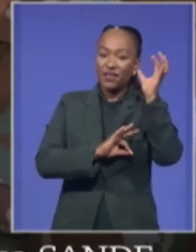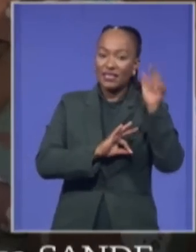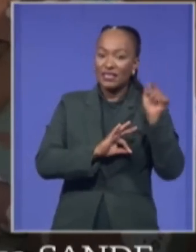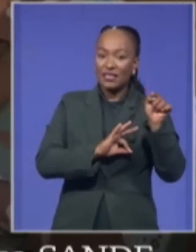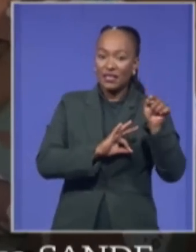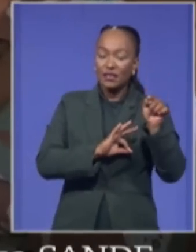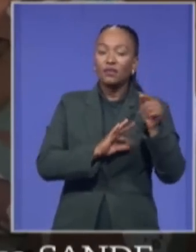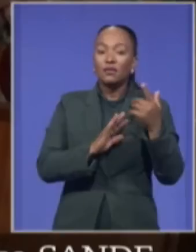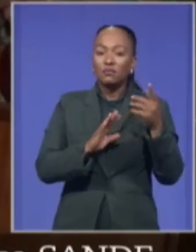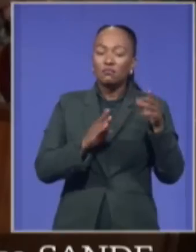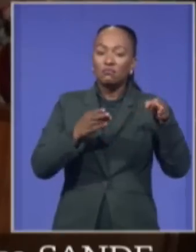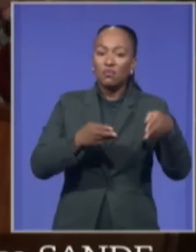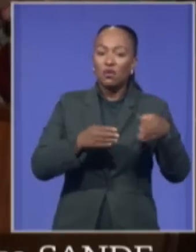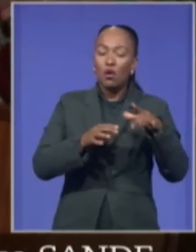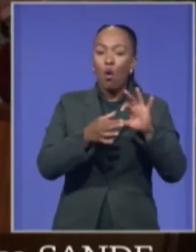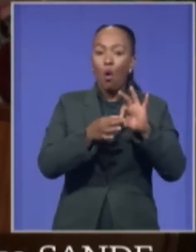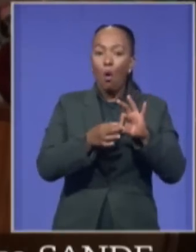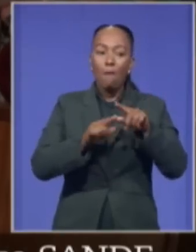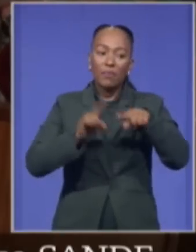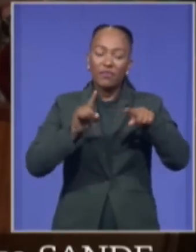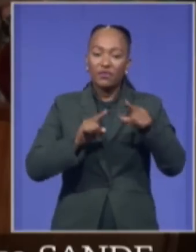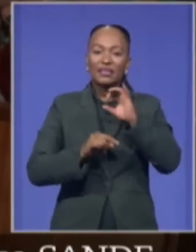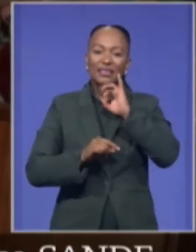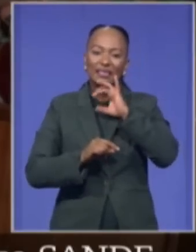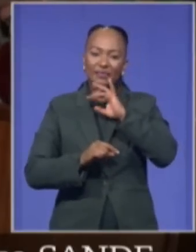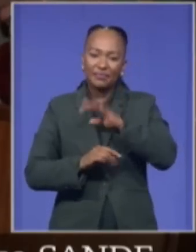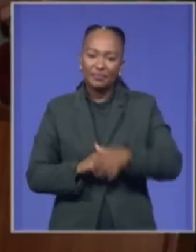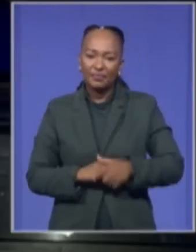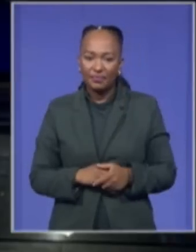bolokwa maheng a bona a fapaneng ka Moqebelo.